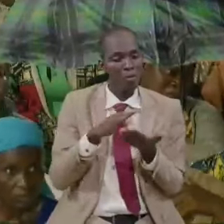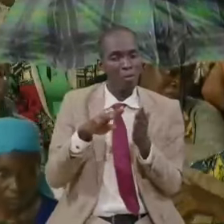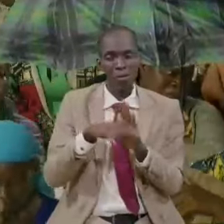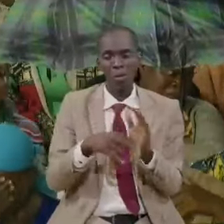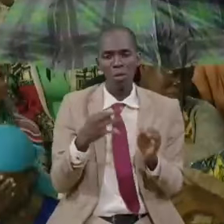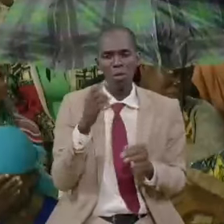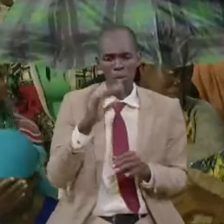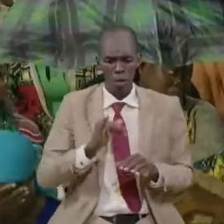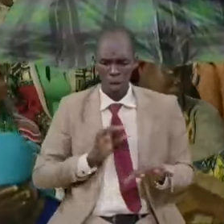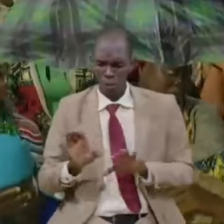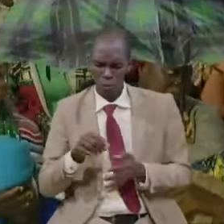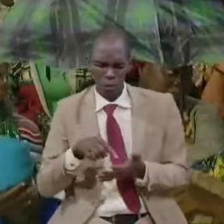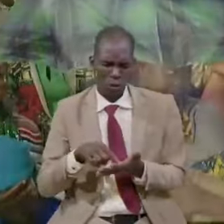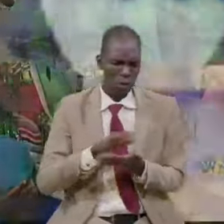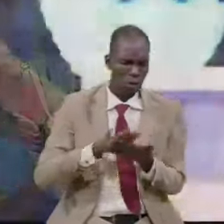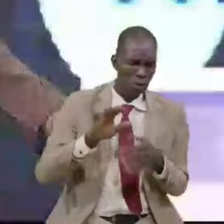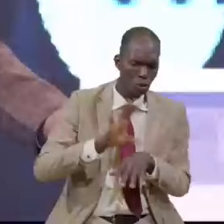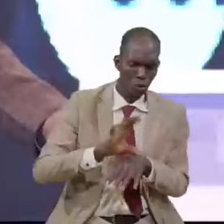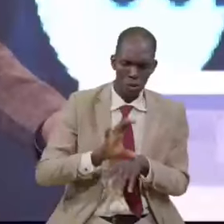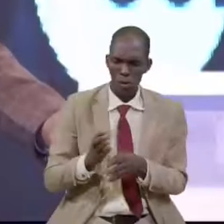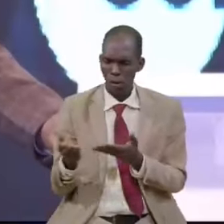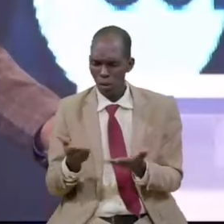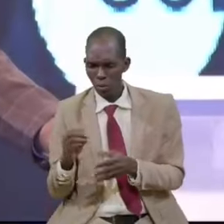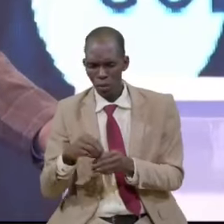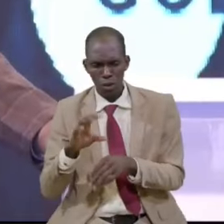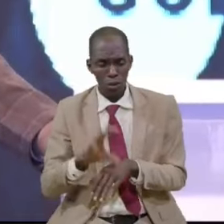do that. What you have done is your own